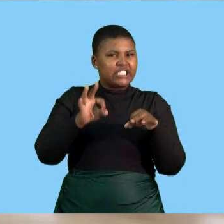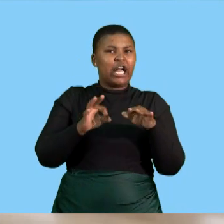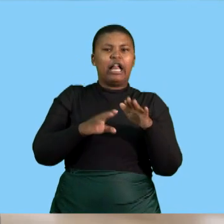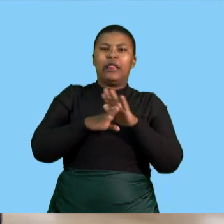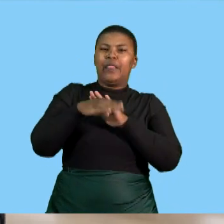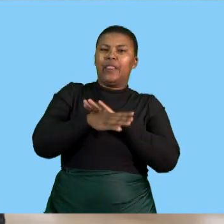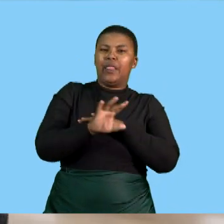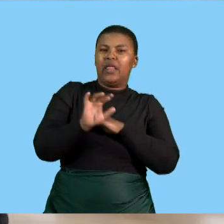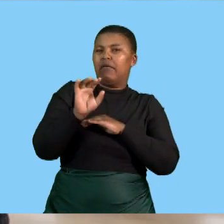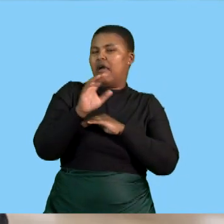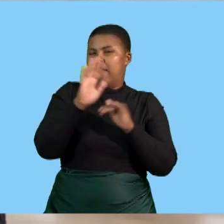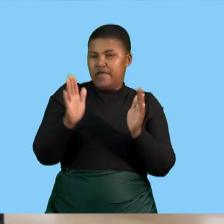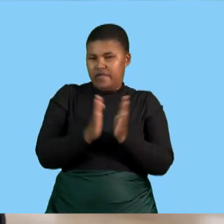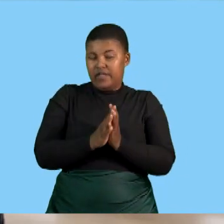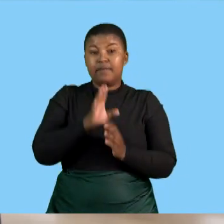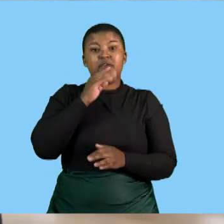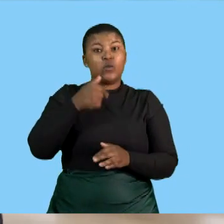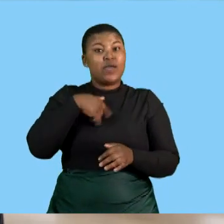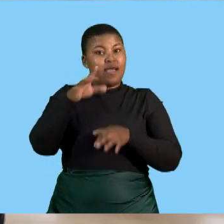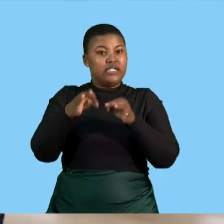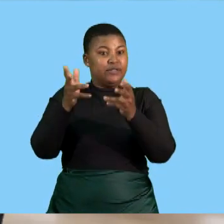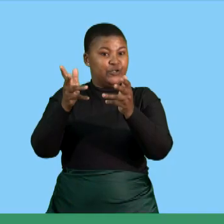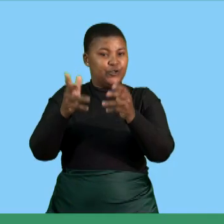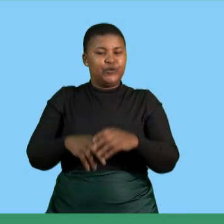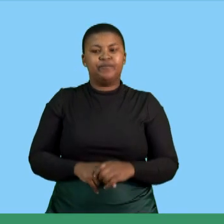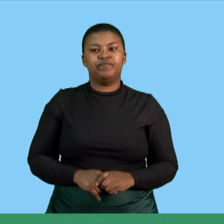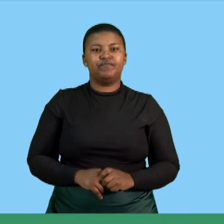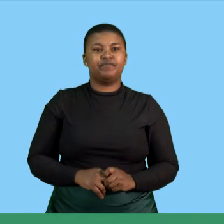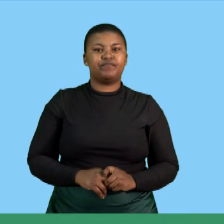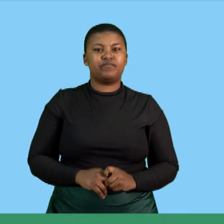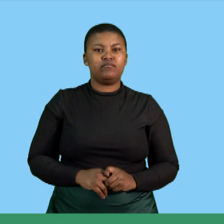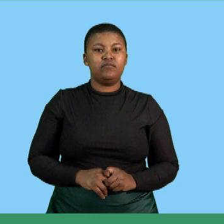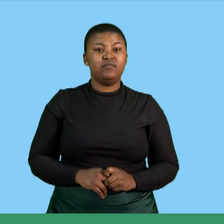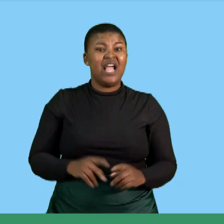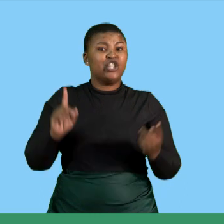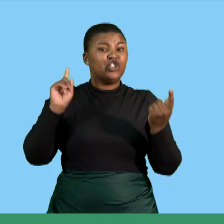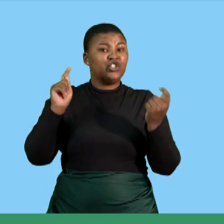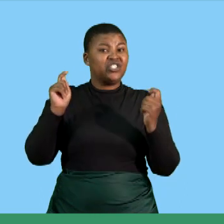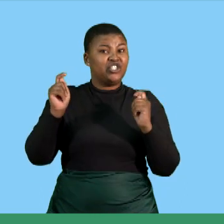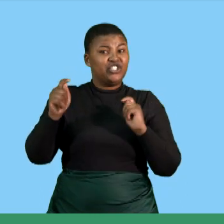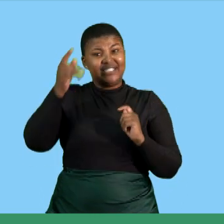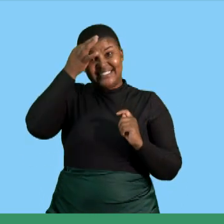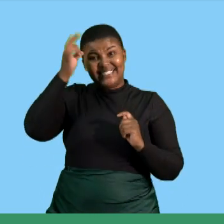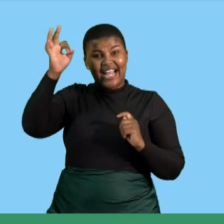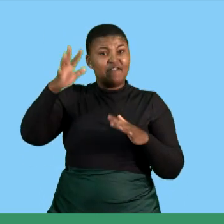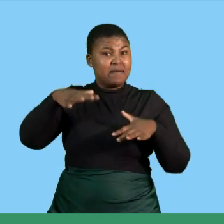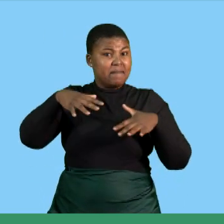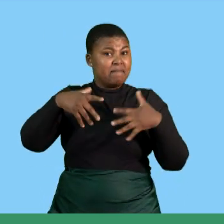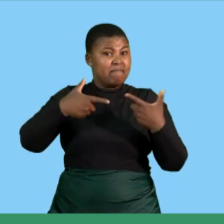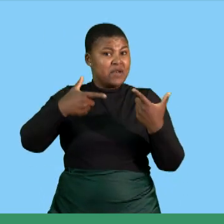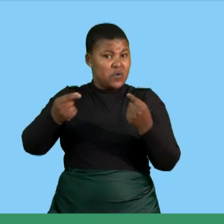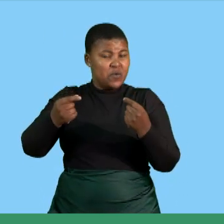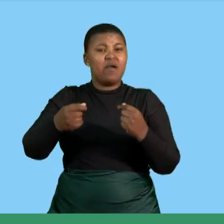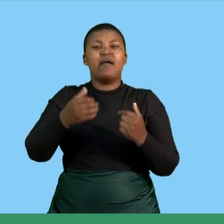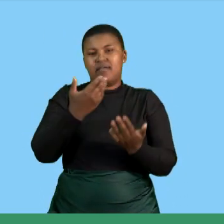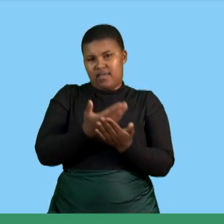instability. So here's our discussion. So any changes that made in government often